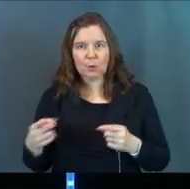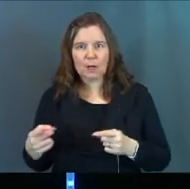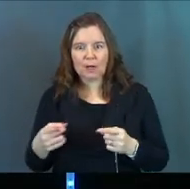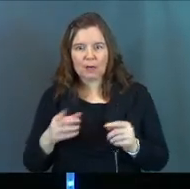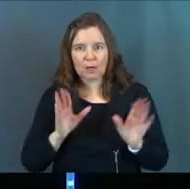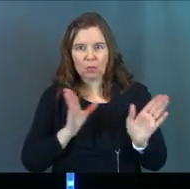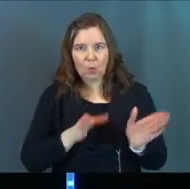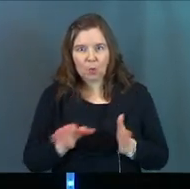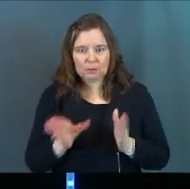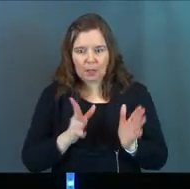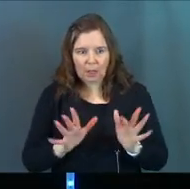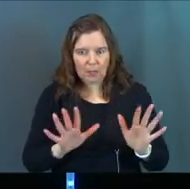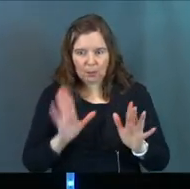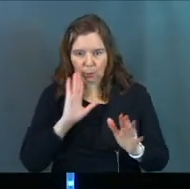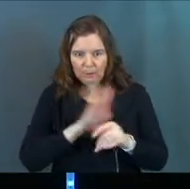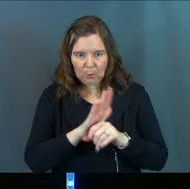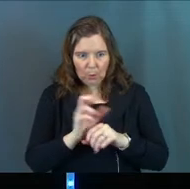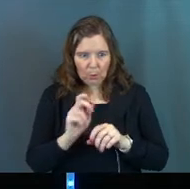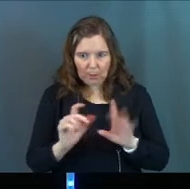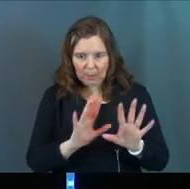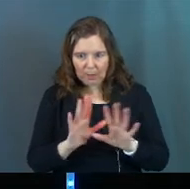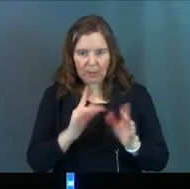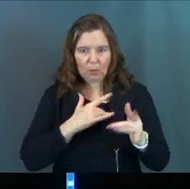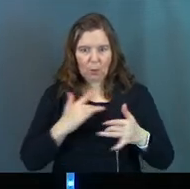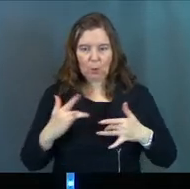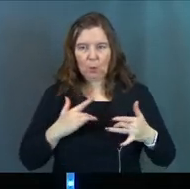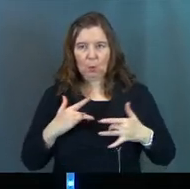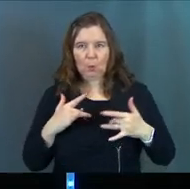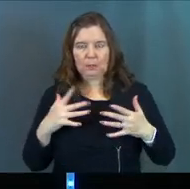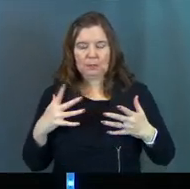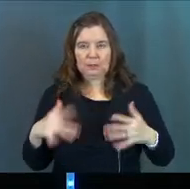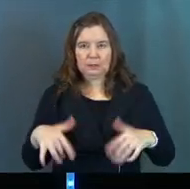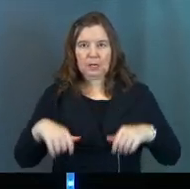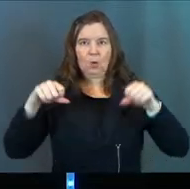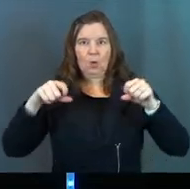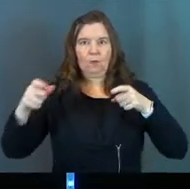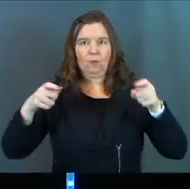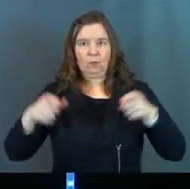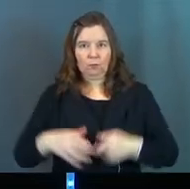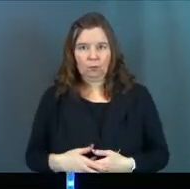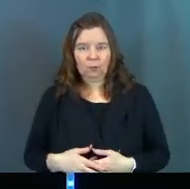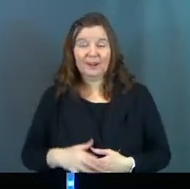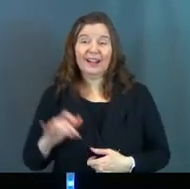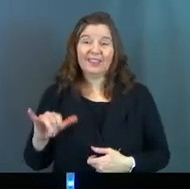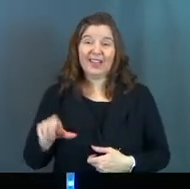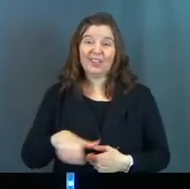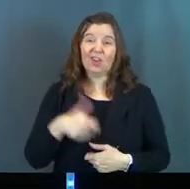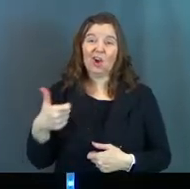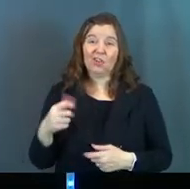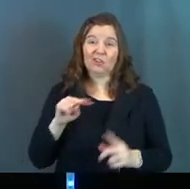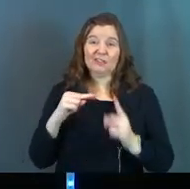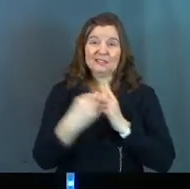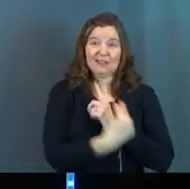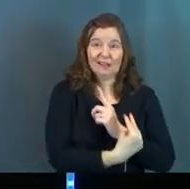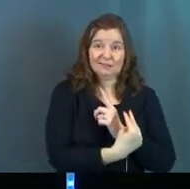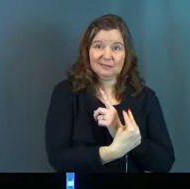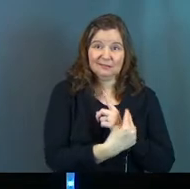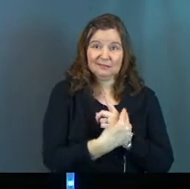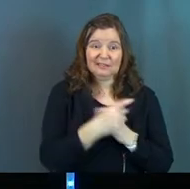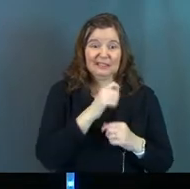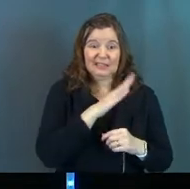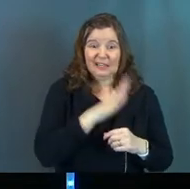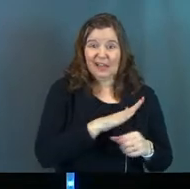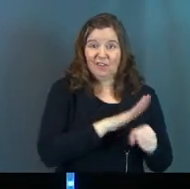on in the organization. And are we going to be okay? And the worries kind of take over. And that's the other side. The never